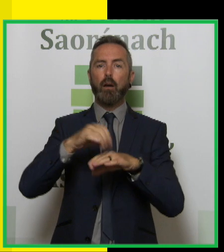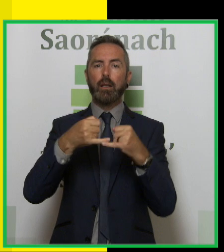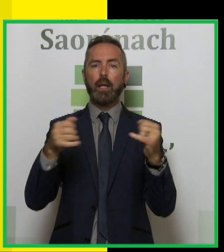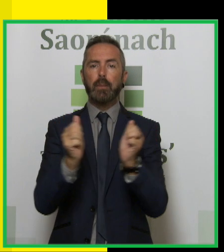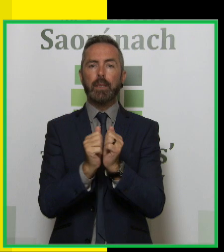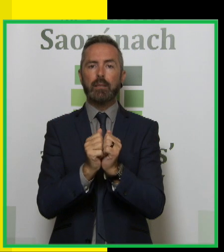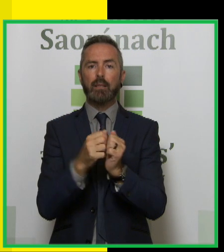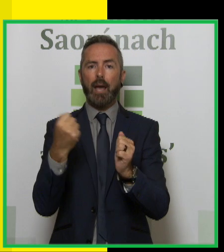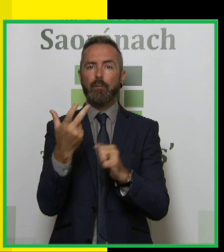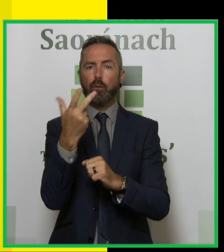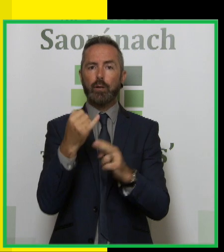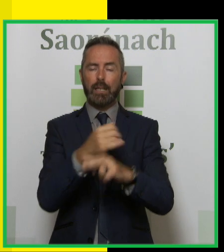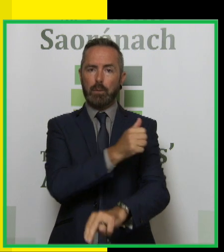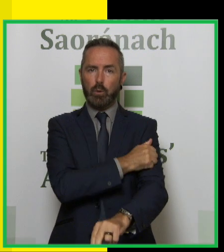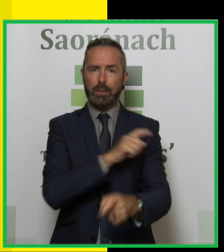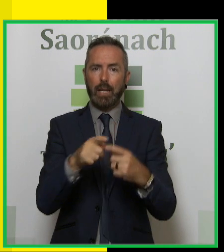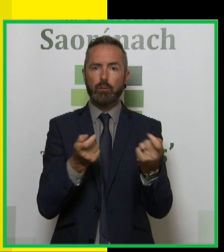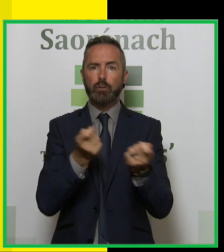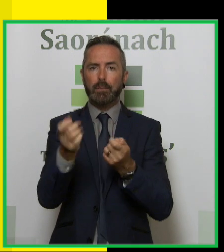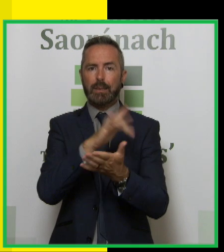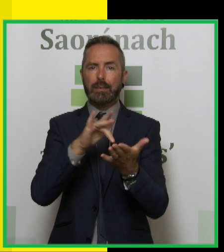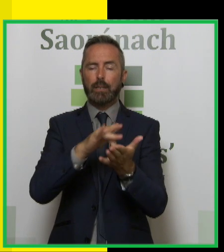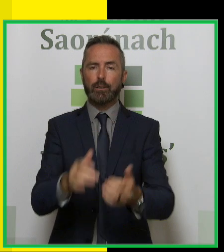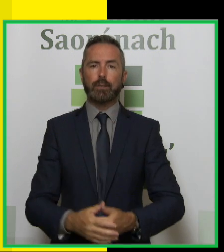30 meetings in prisons and treatment centres.